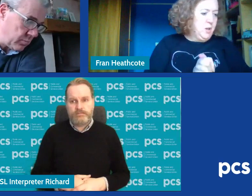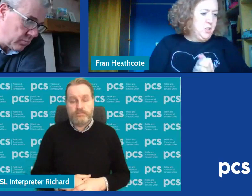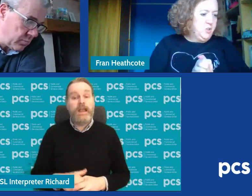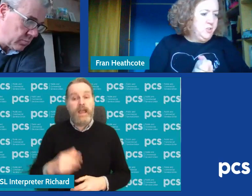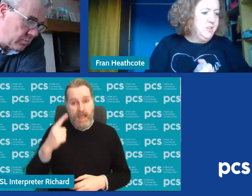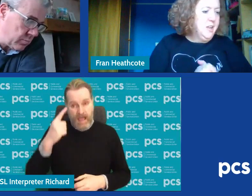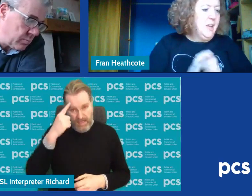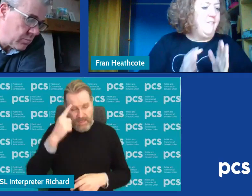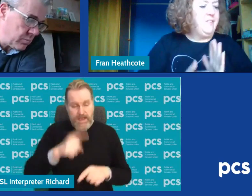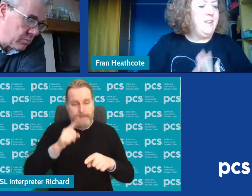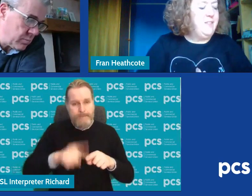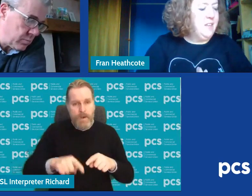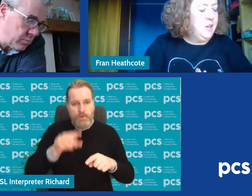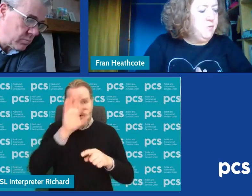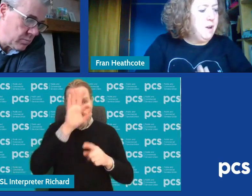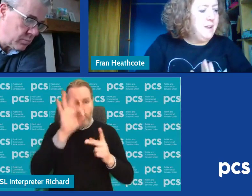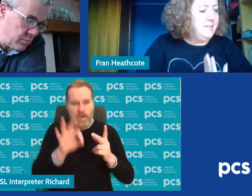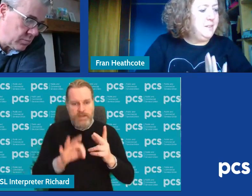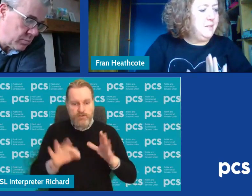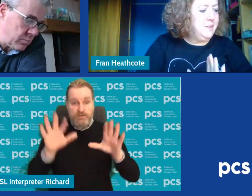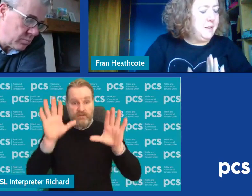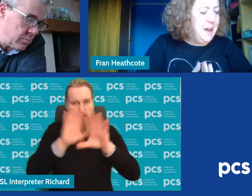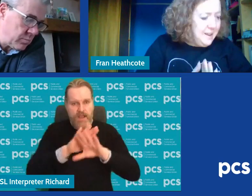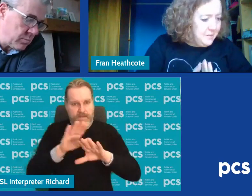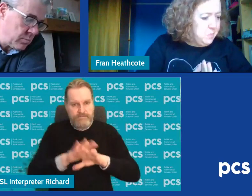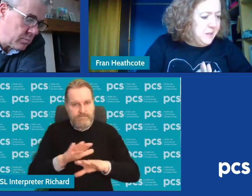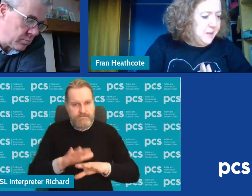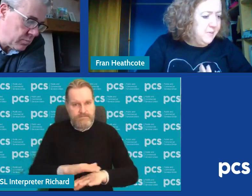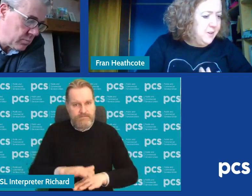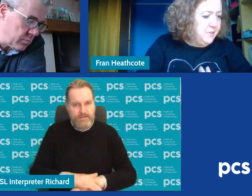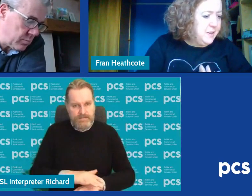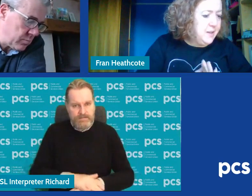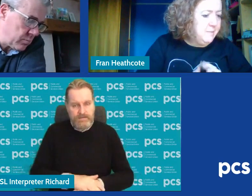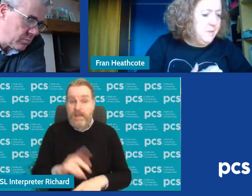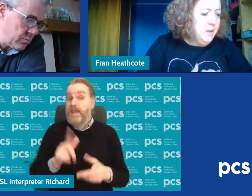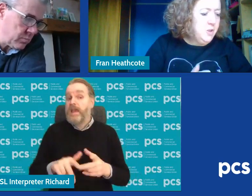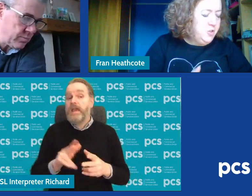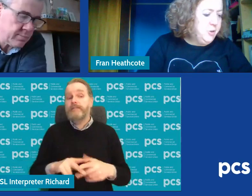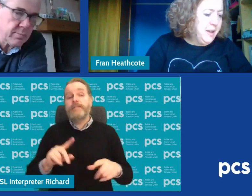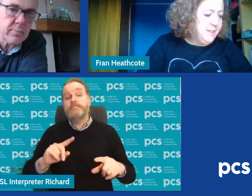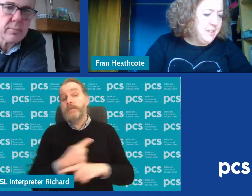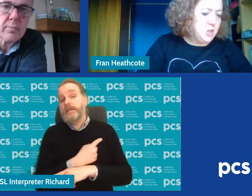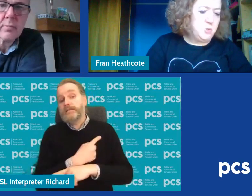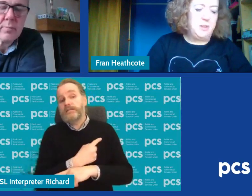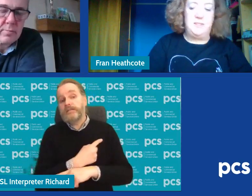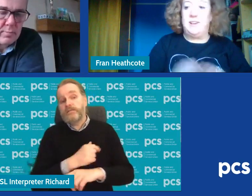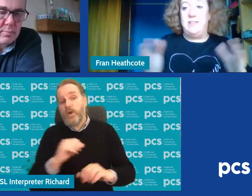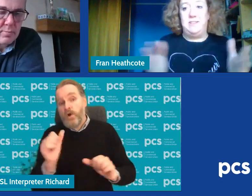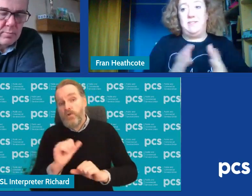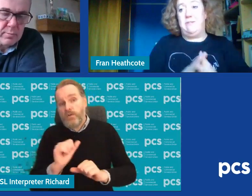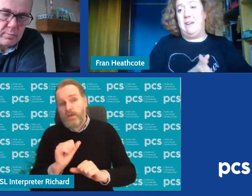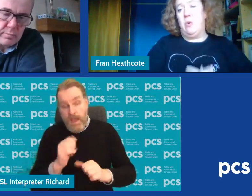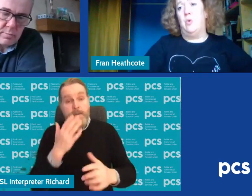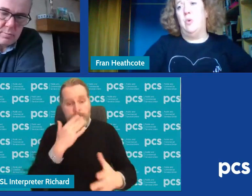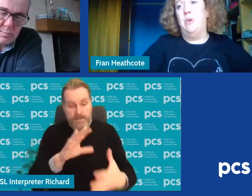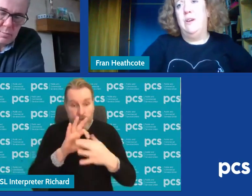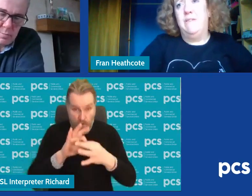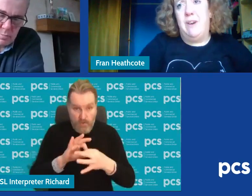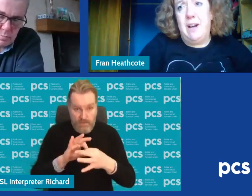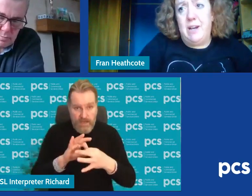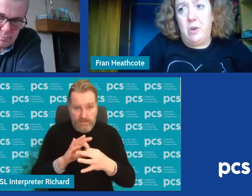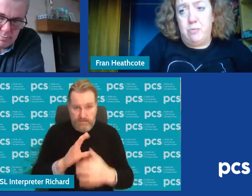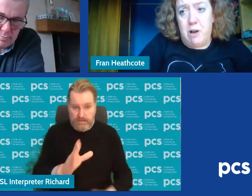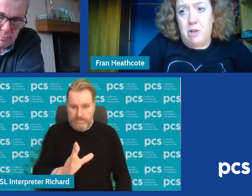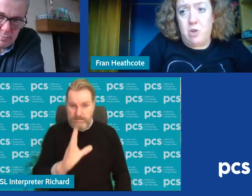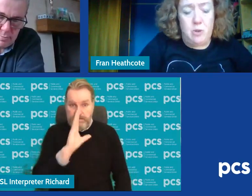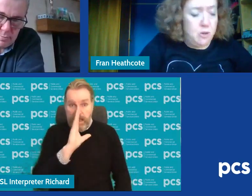of the questions. If there's anything you've raised that hasn't been covered, do get in touch with us either directly or